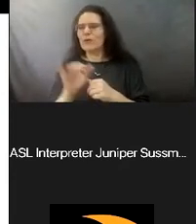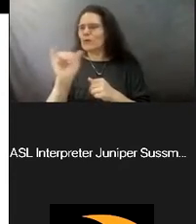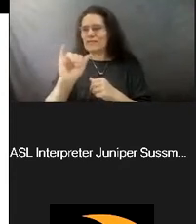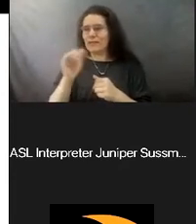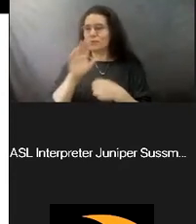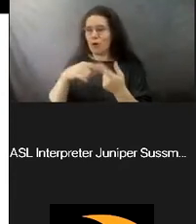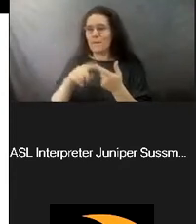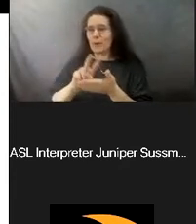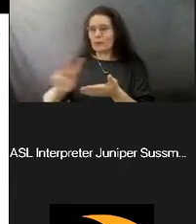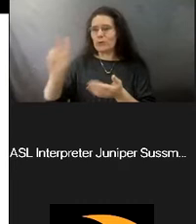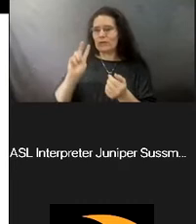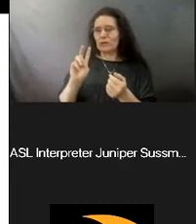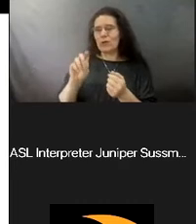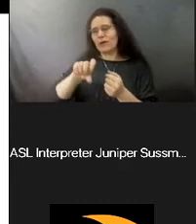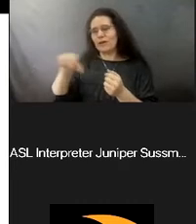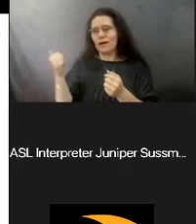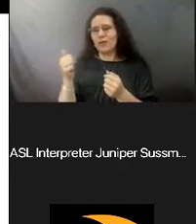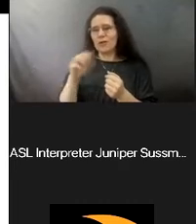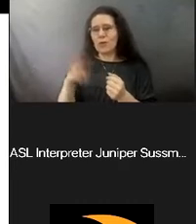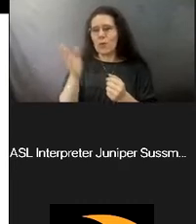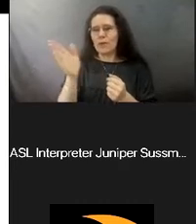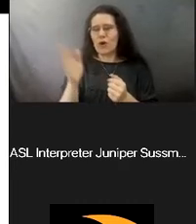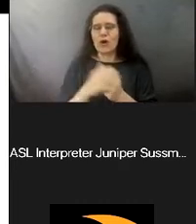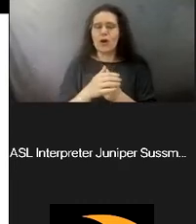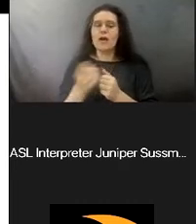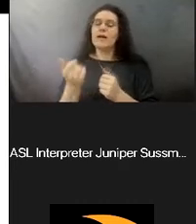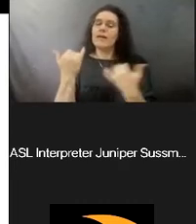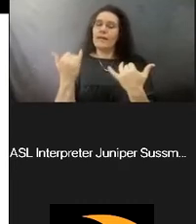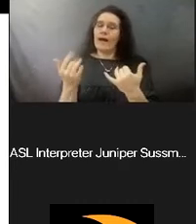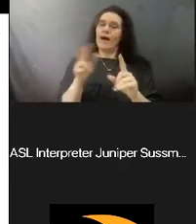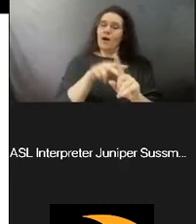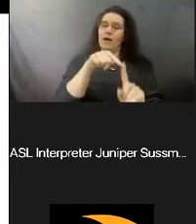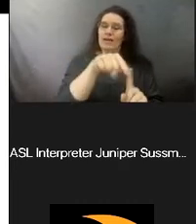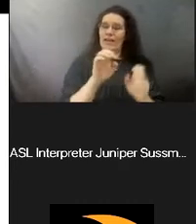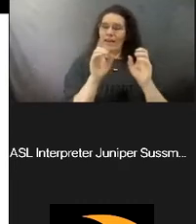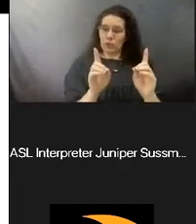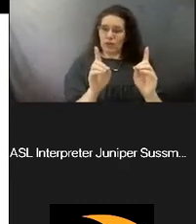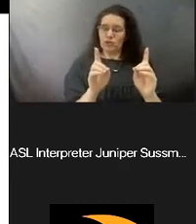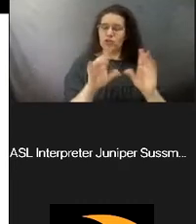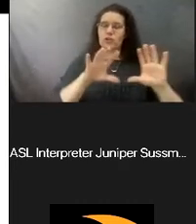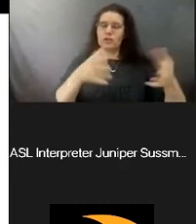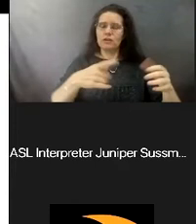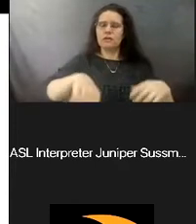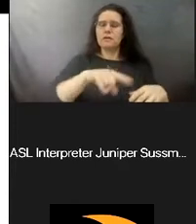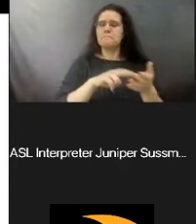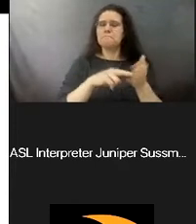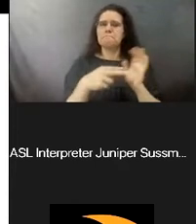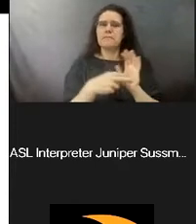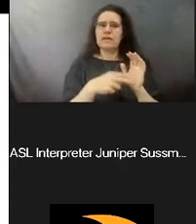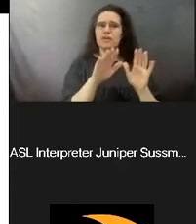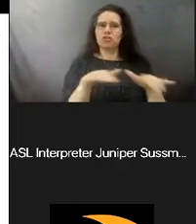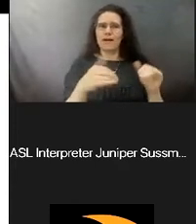detail. In this education context, to be covered, it's not necessary that a child have a disability